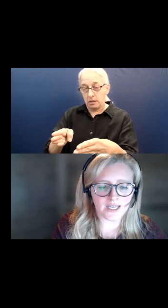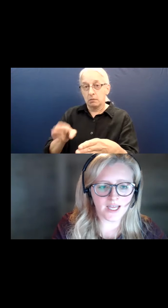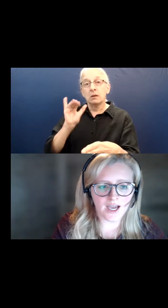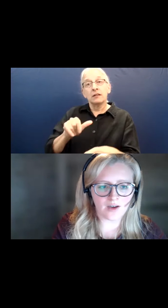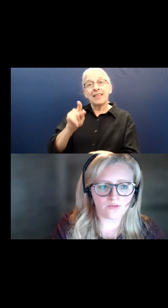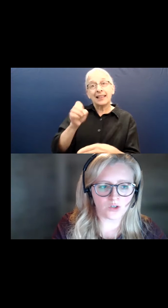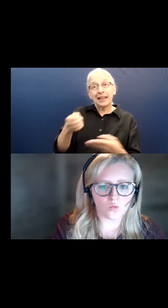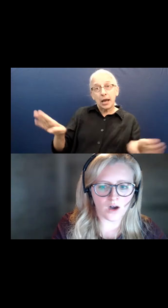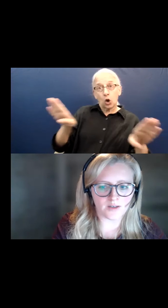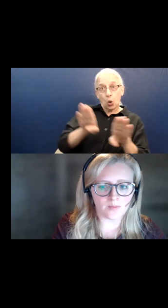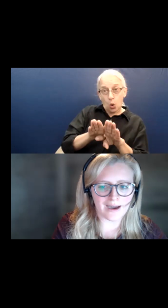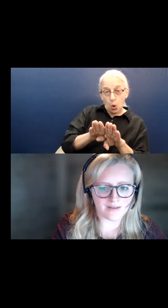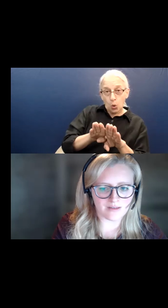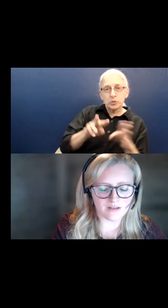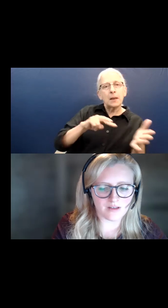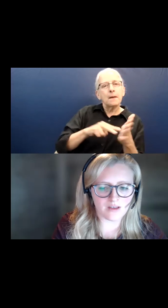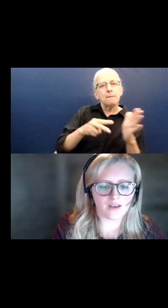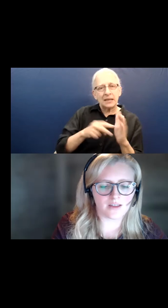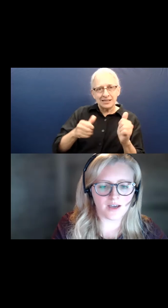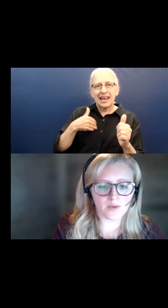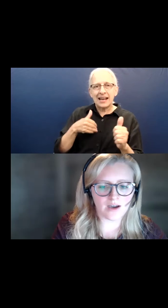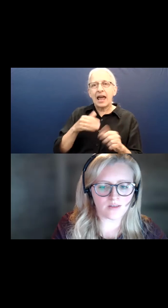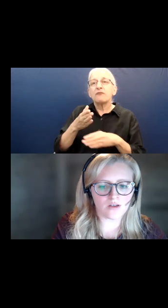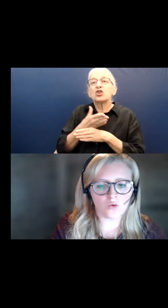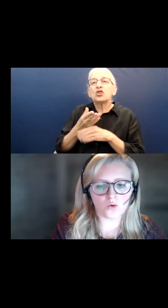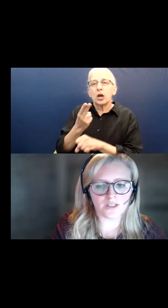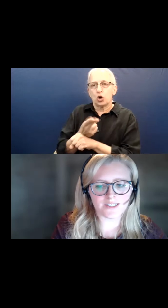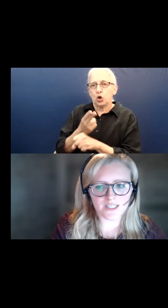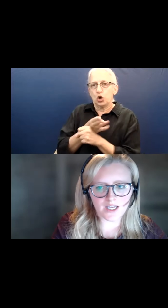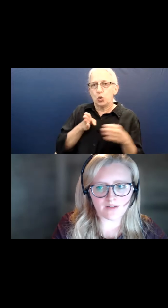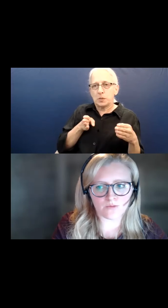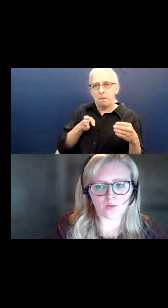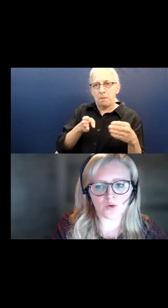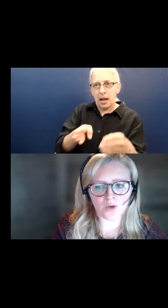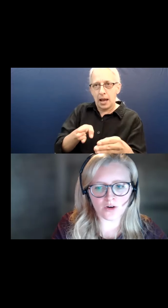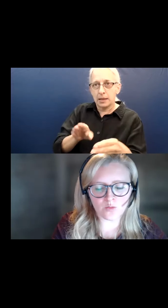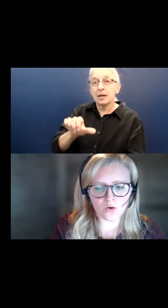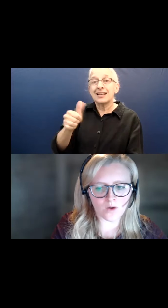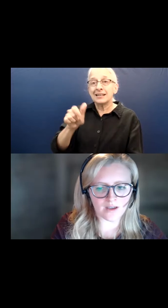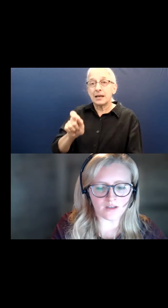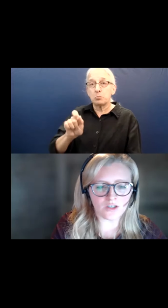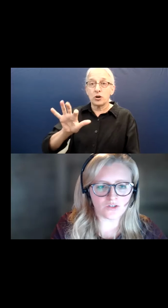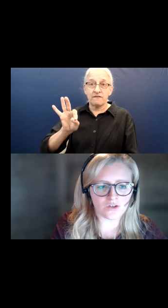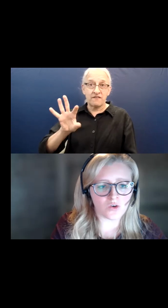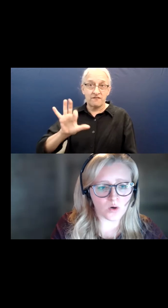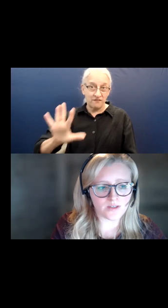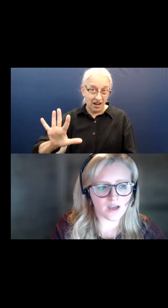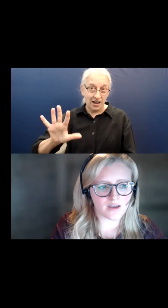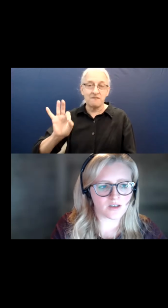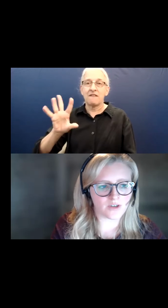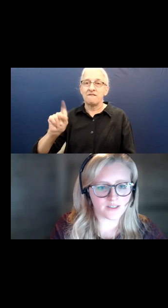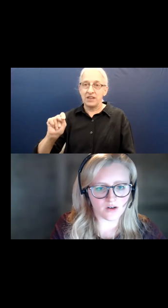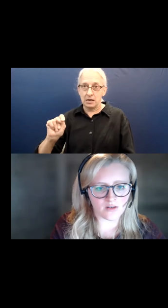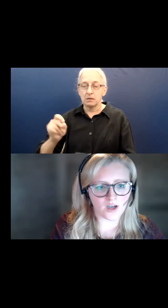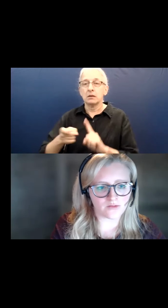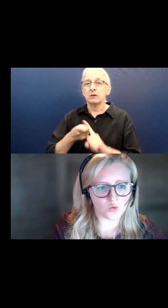a 10.5-foot wide path, and that path would extend from Marymore Way to the north side